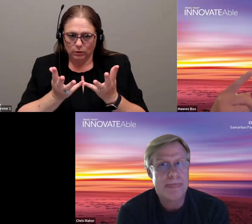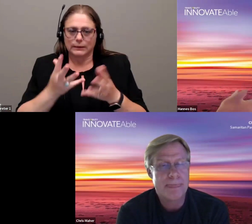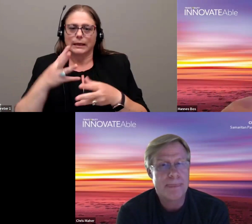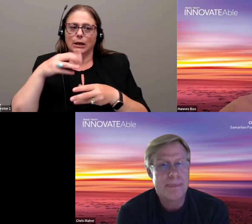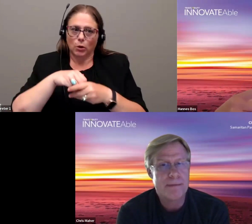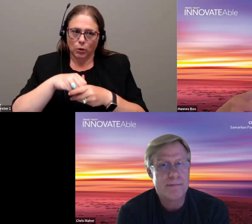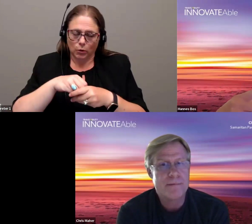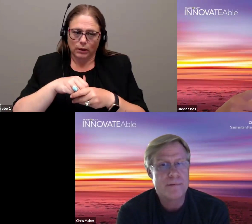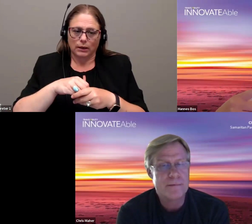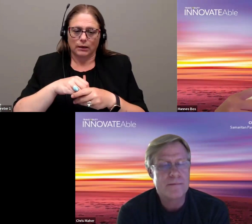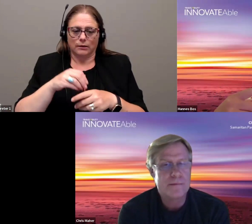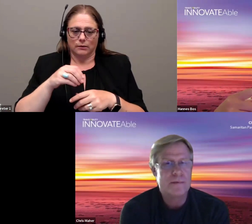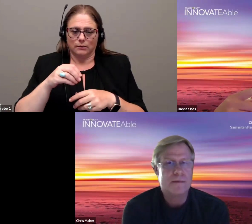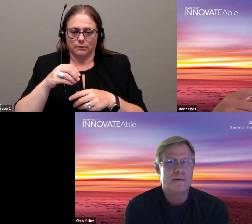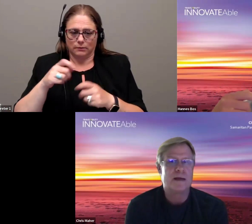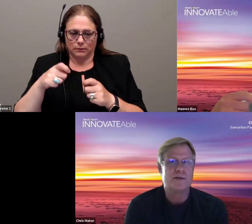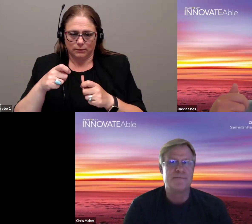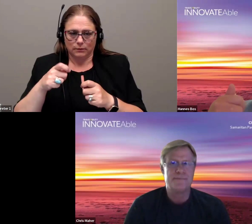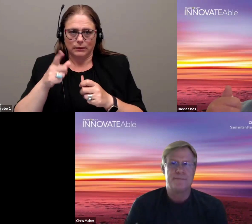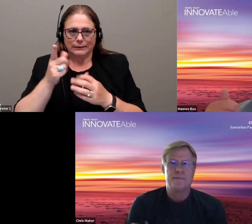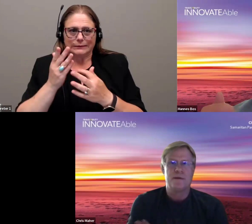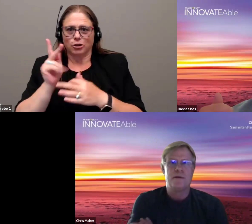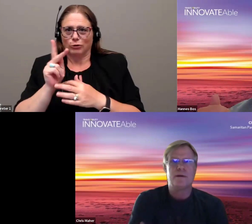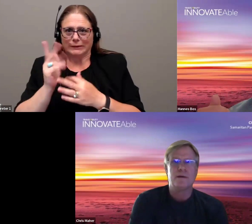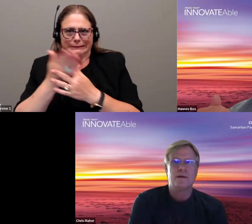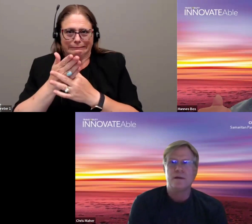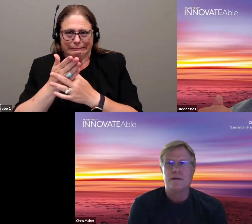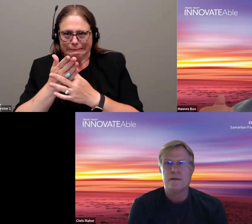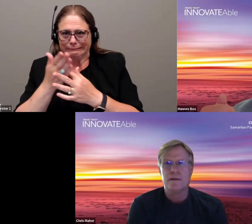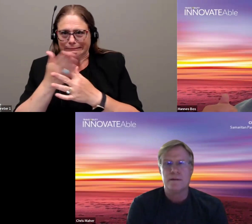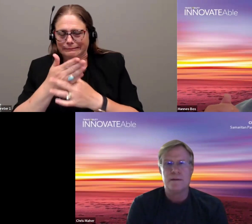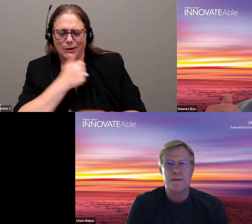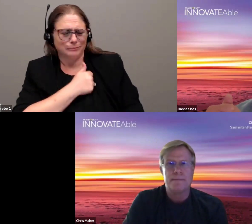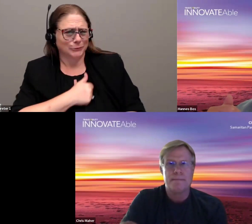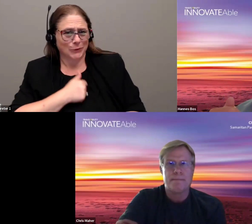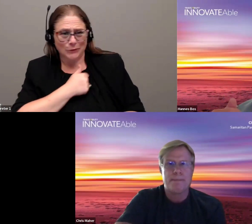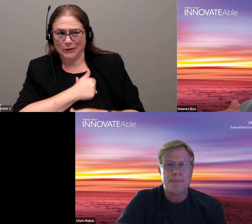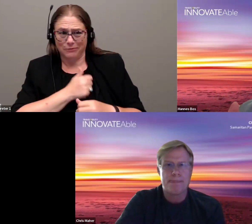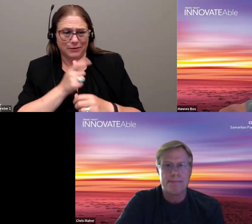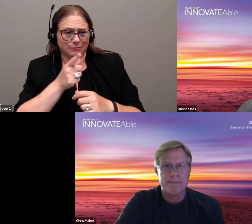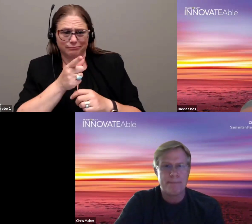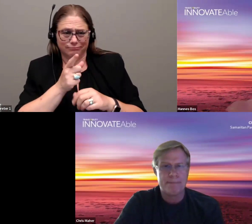scan that. I'm so sorry. We are